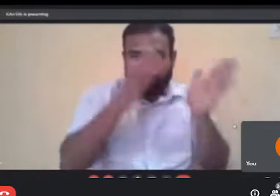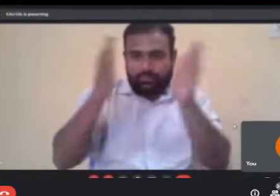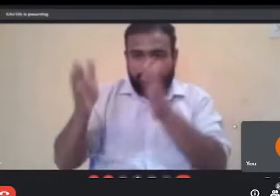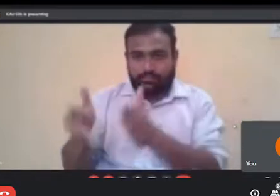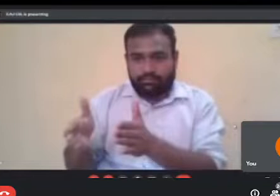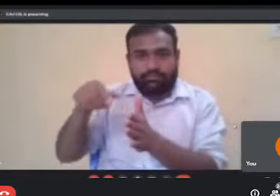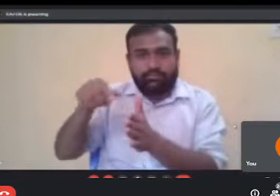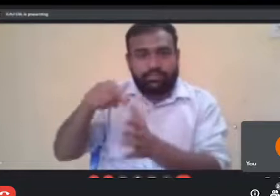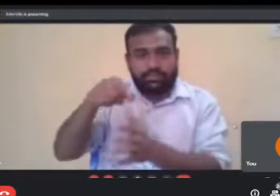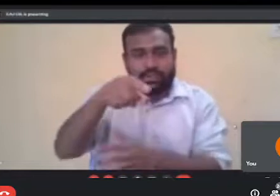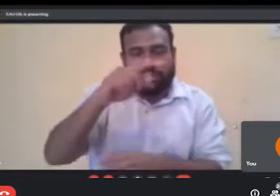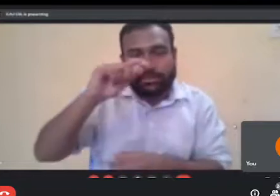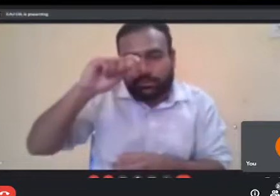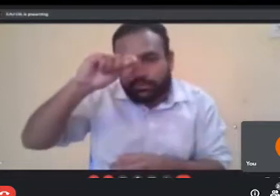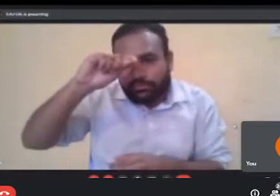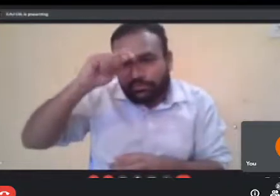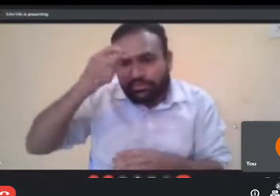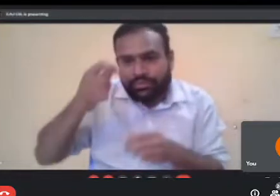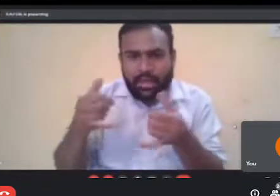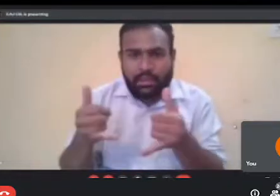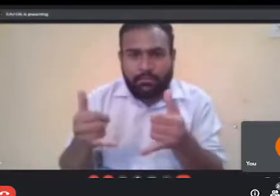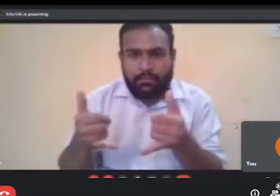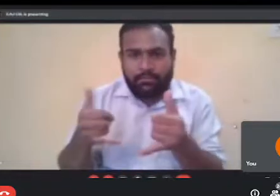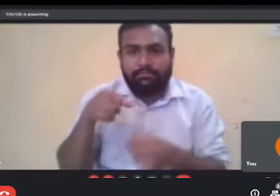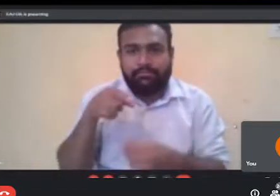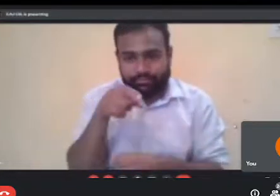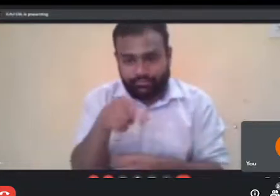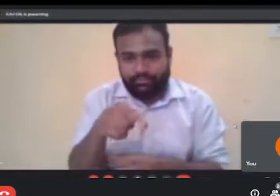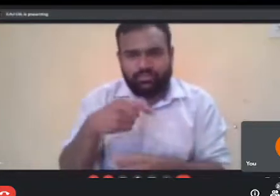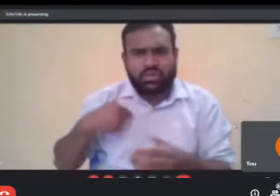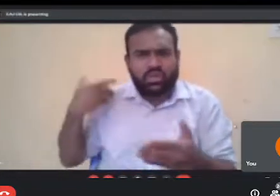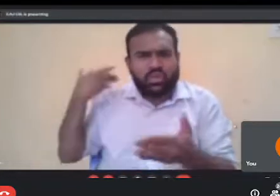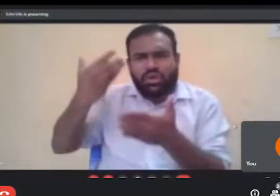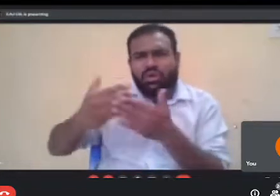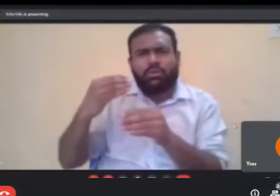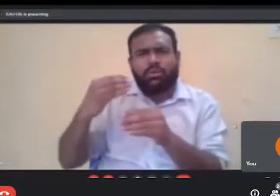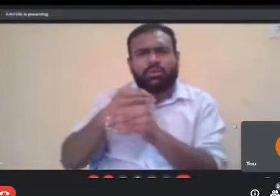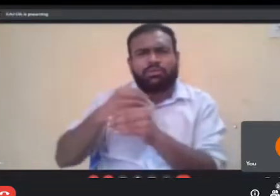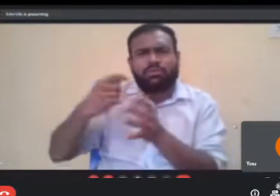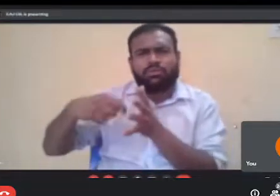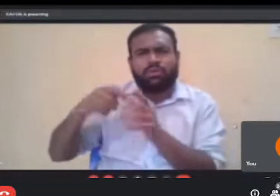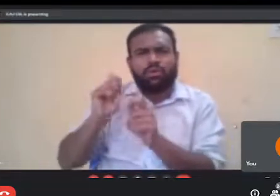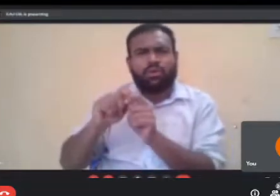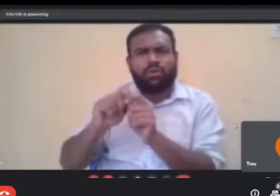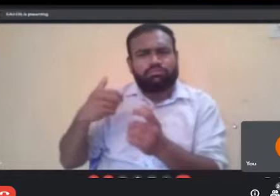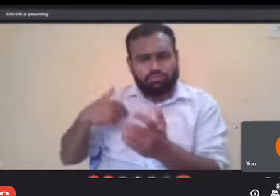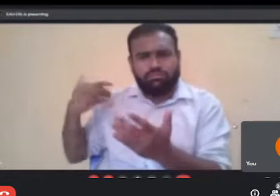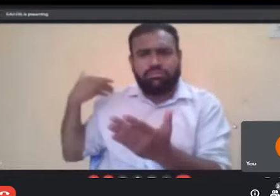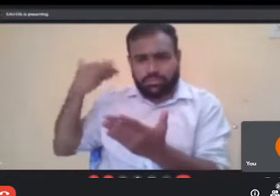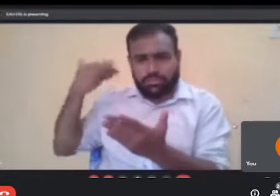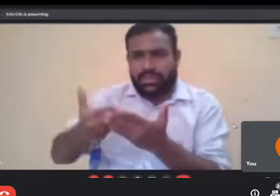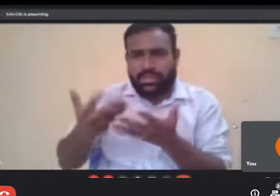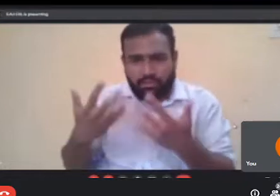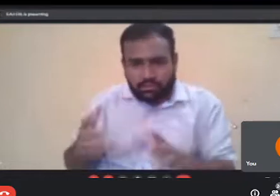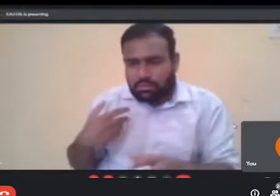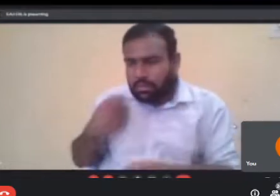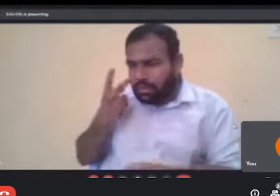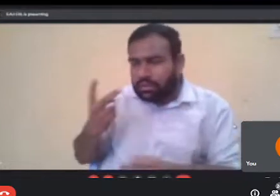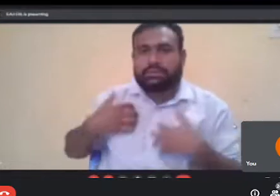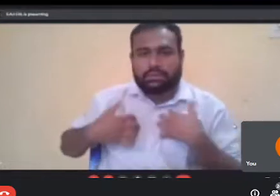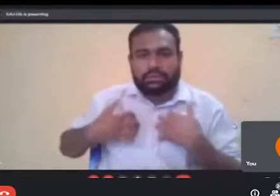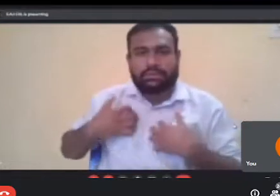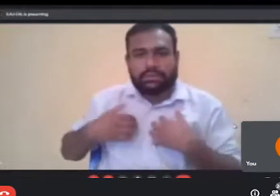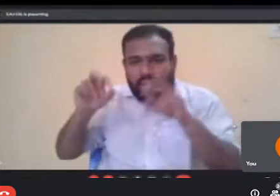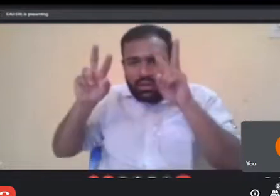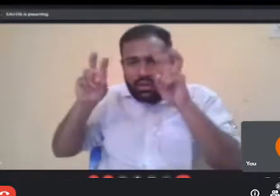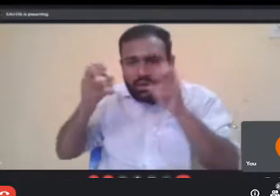our learning is based from the real life experience of these children, and we are making materials which helps them, and it could